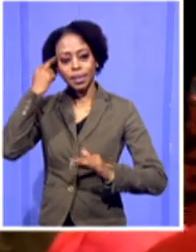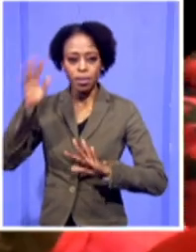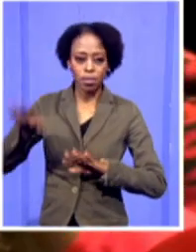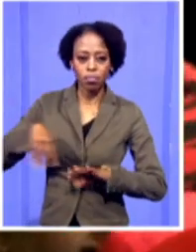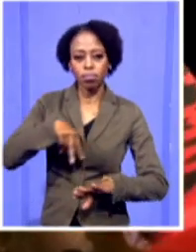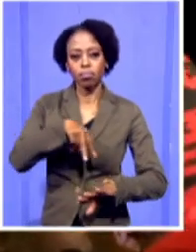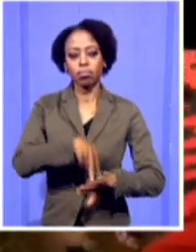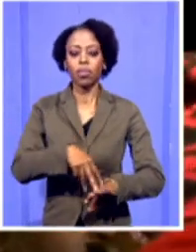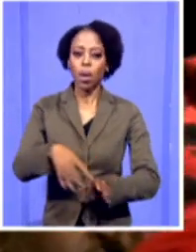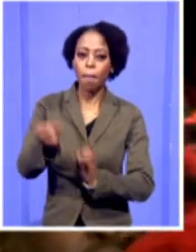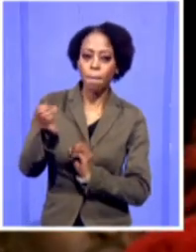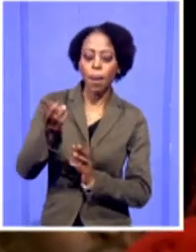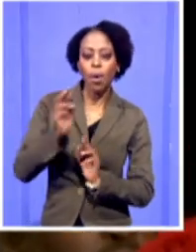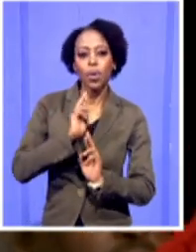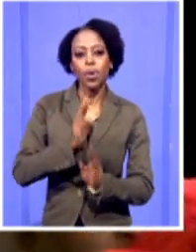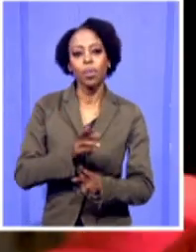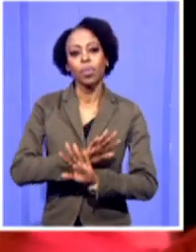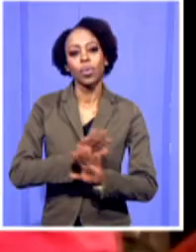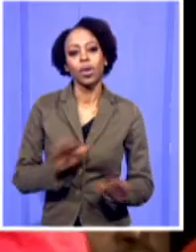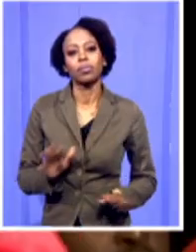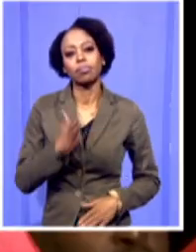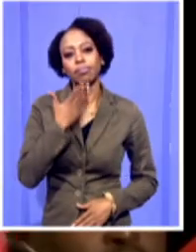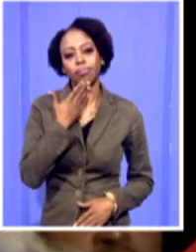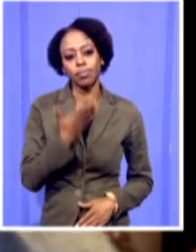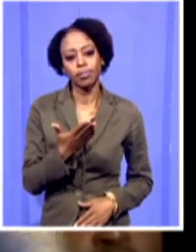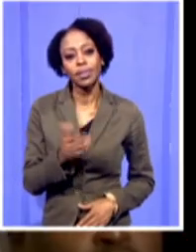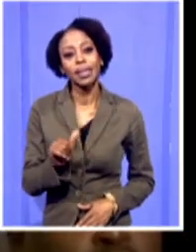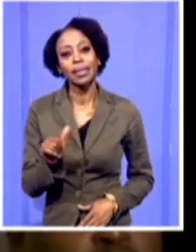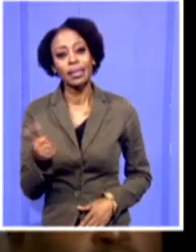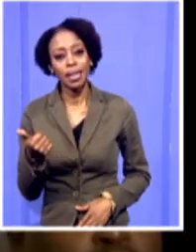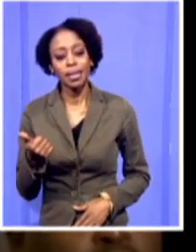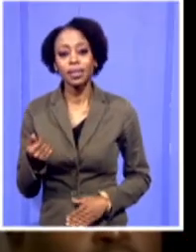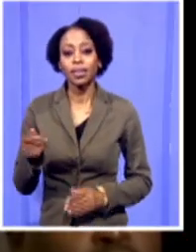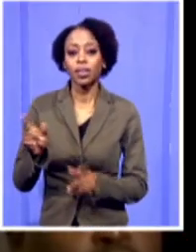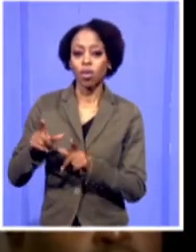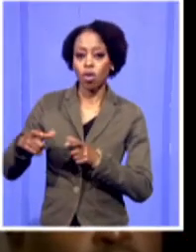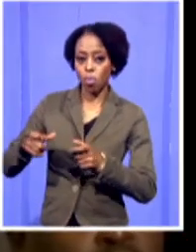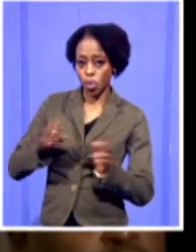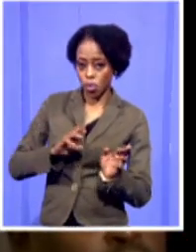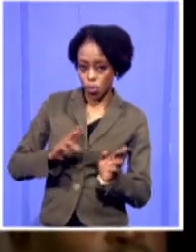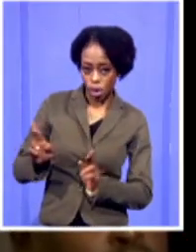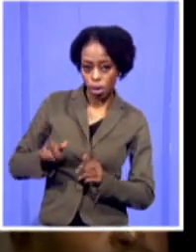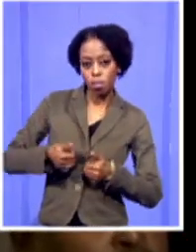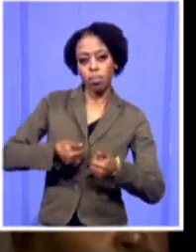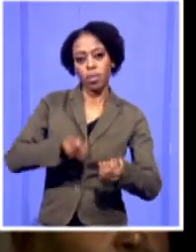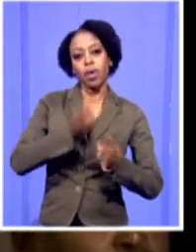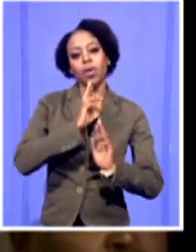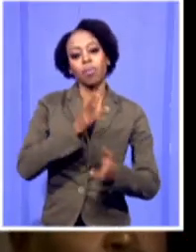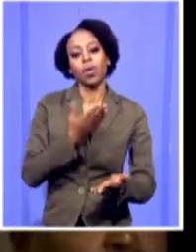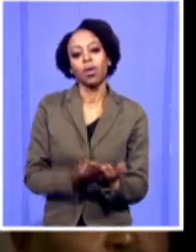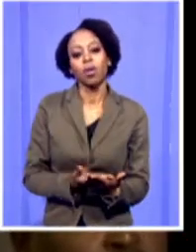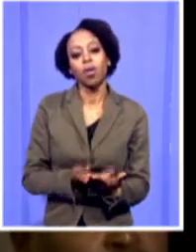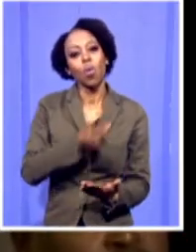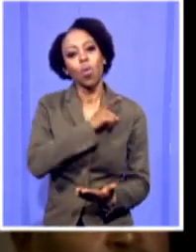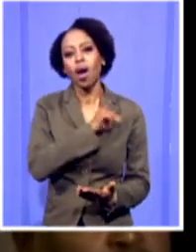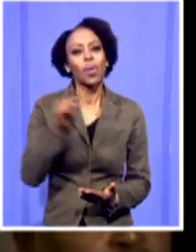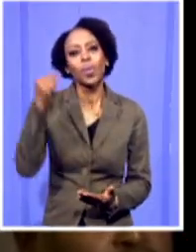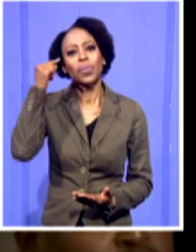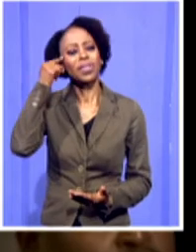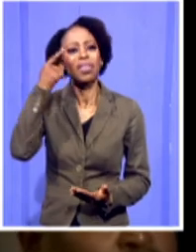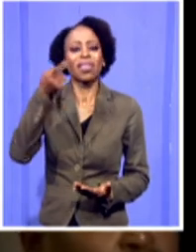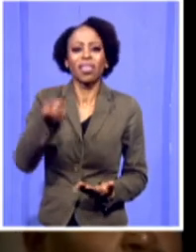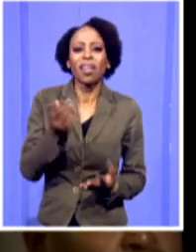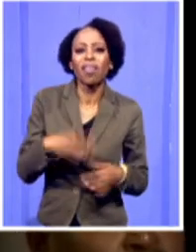come and give the report, Chair. Thank you very much. Then when the steering committee is ready, can report anytime. Fine. Because we don't think that has